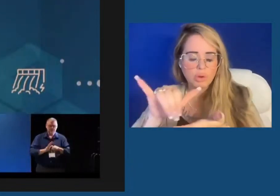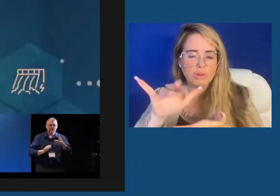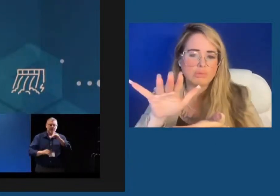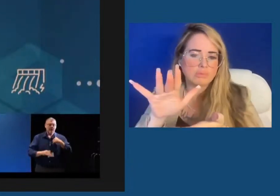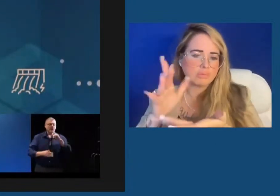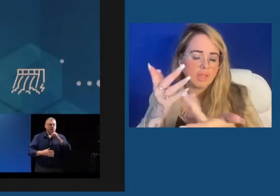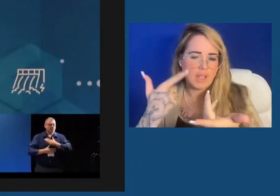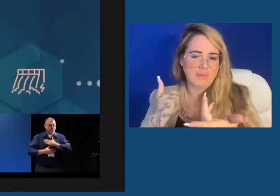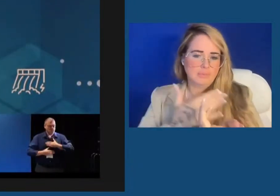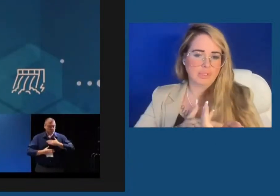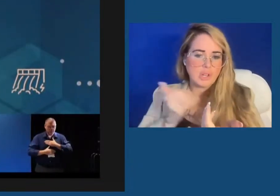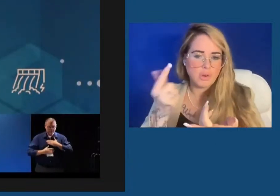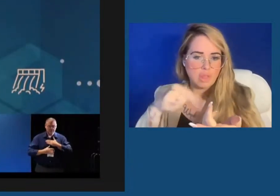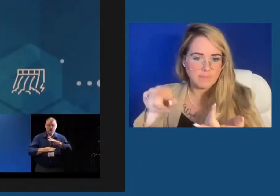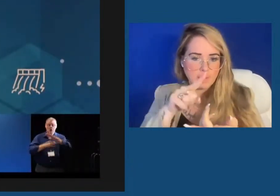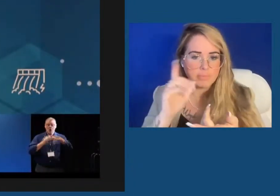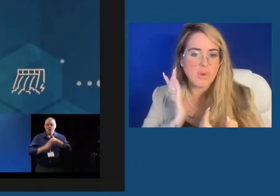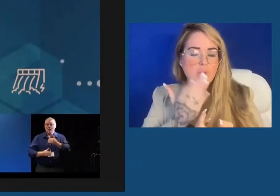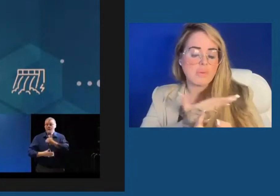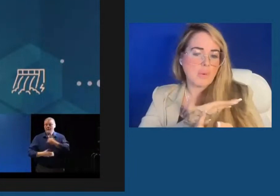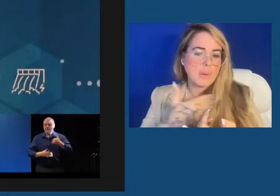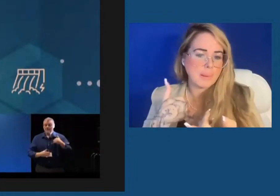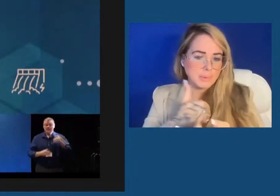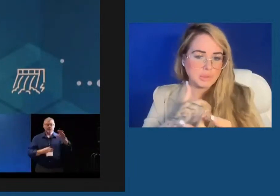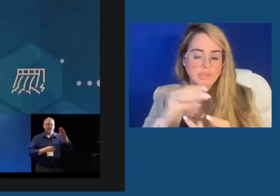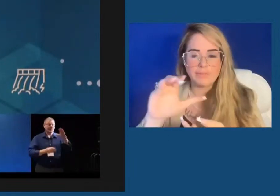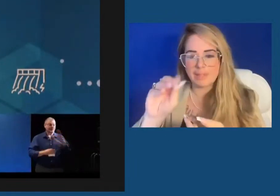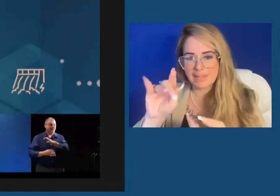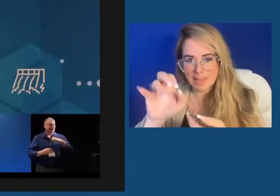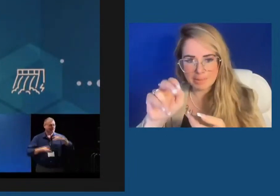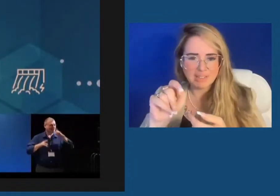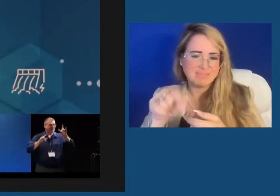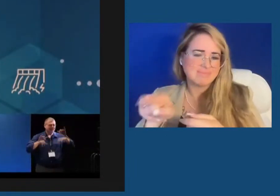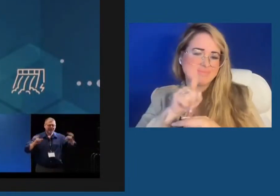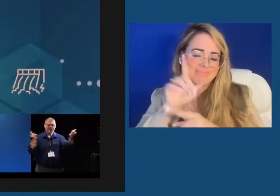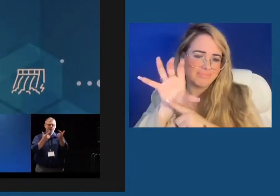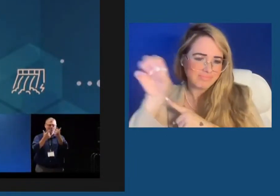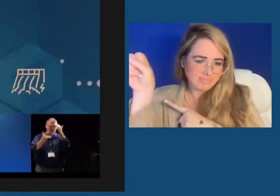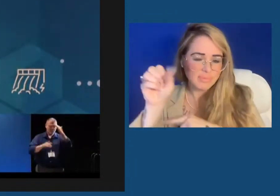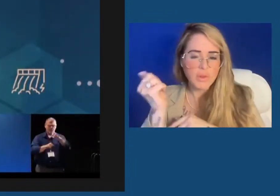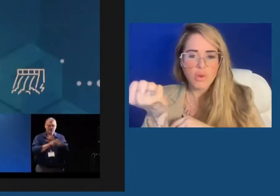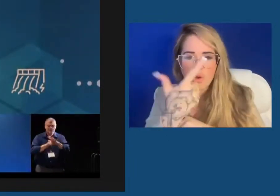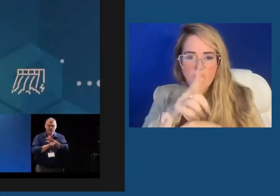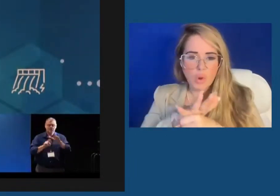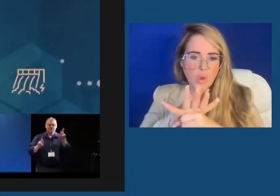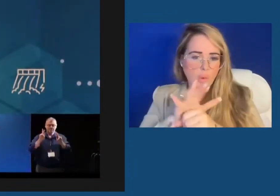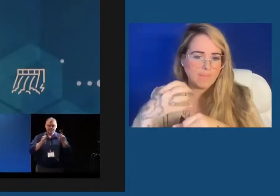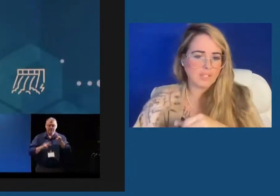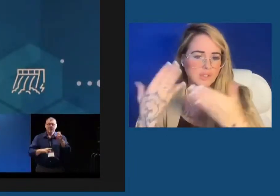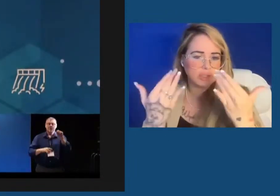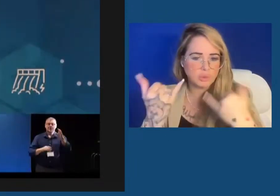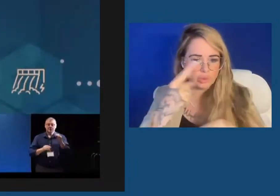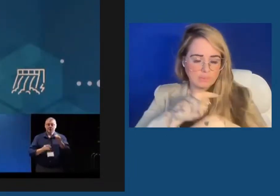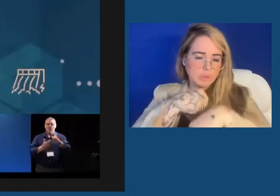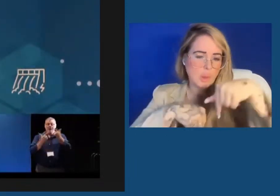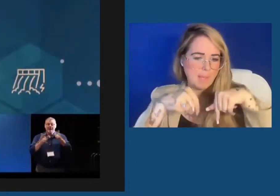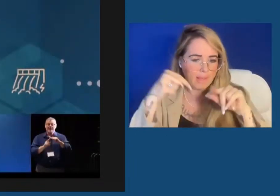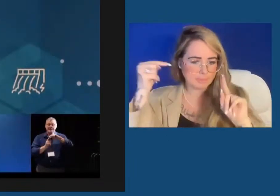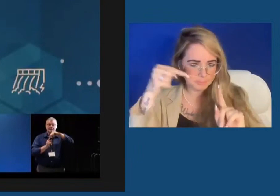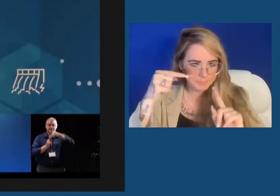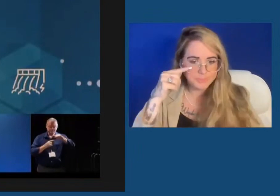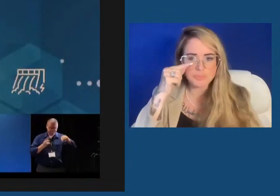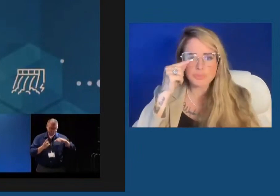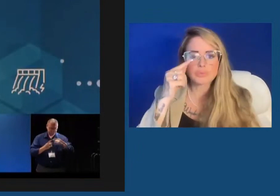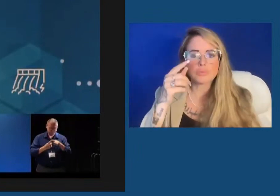appreciate them as well. All the members of my cabinet, you heard their names, they're extraordinary, and all the local officials who are here today. So let's go back a little bit.